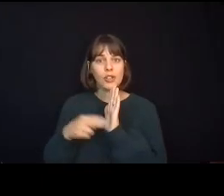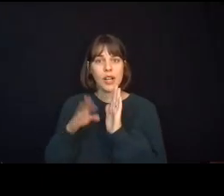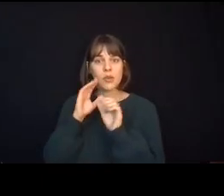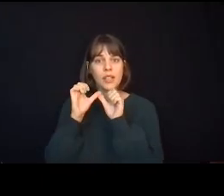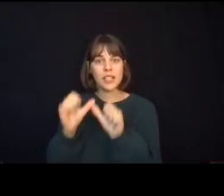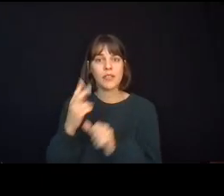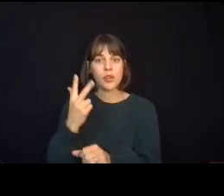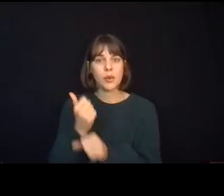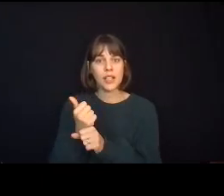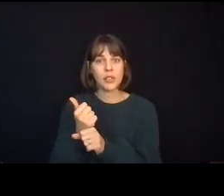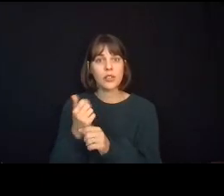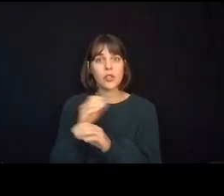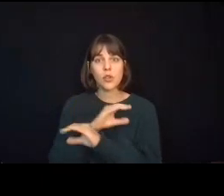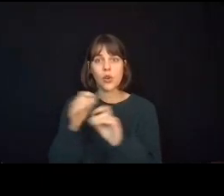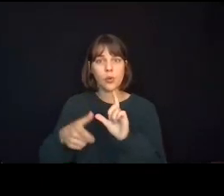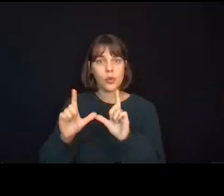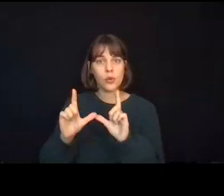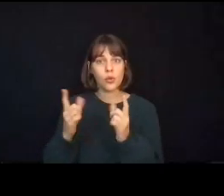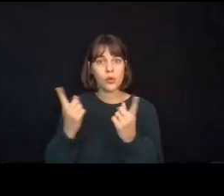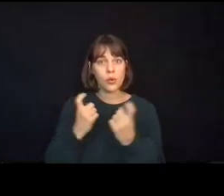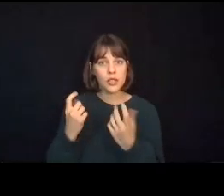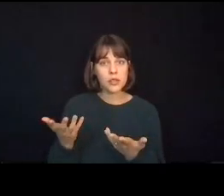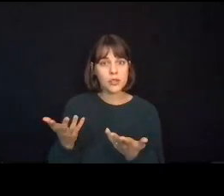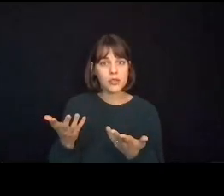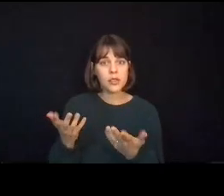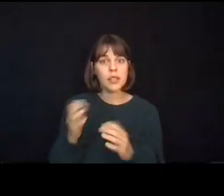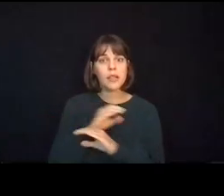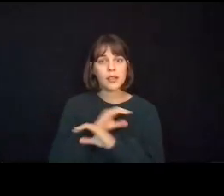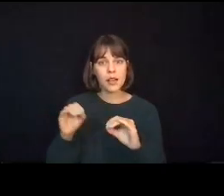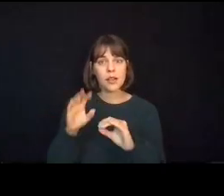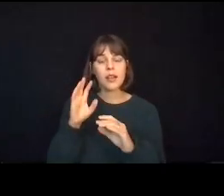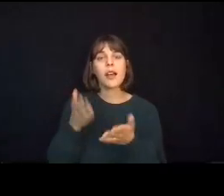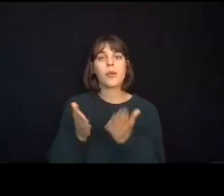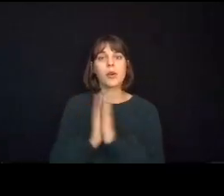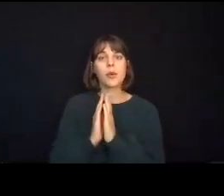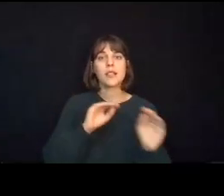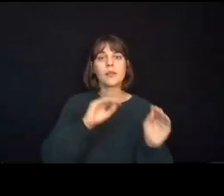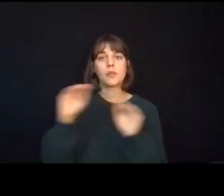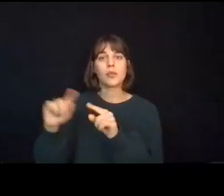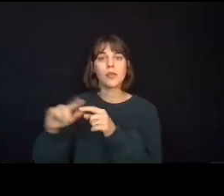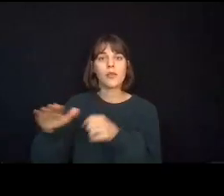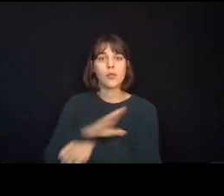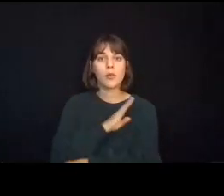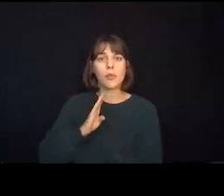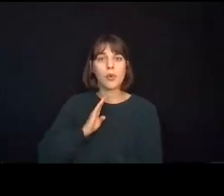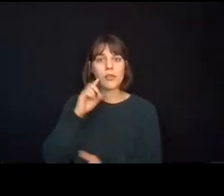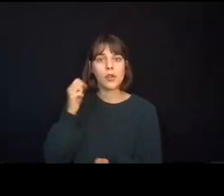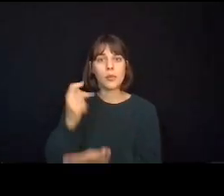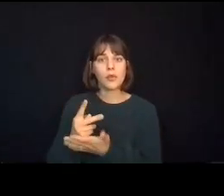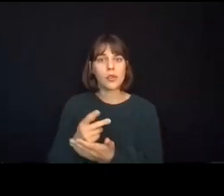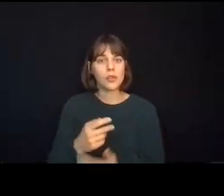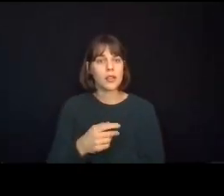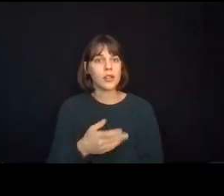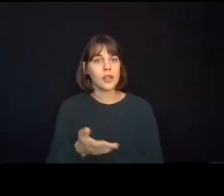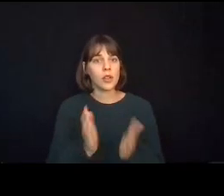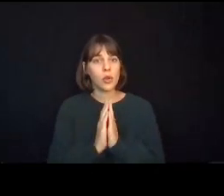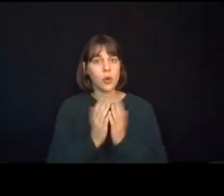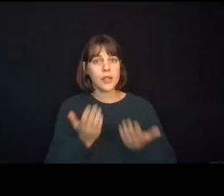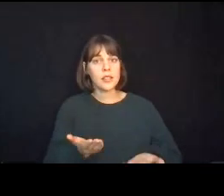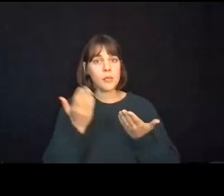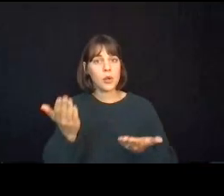Okay, subject to any further questions, I respectfully request this bid be taken to the full board for approval. I request a motion to take